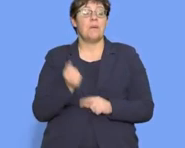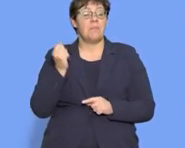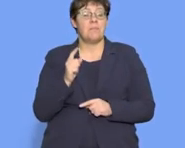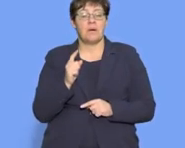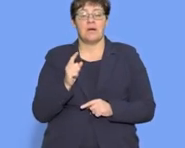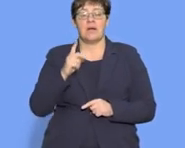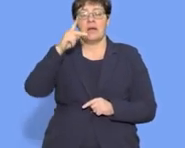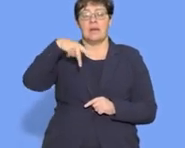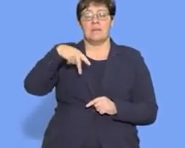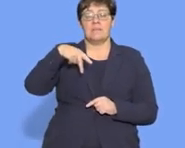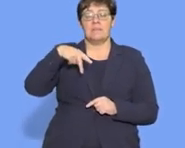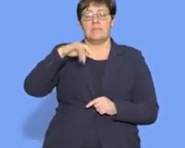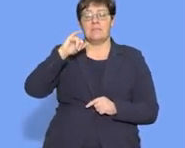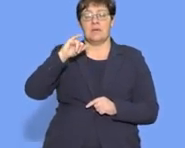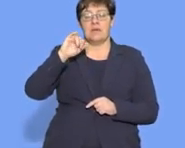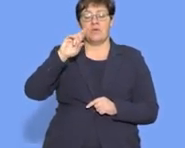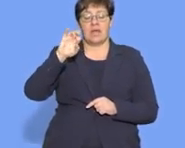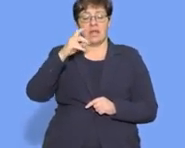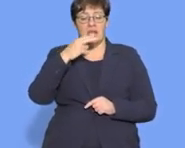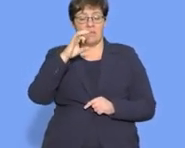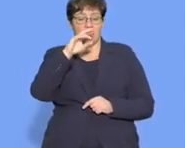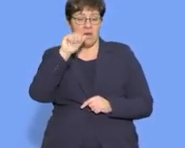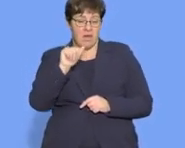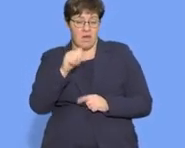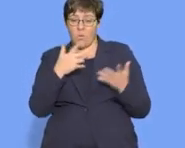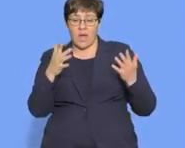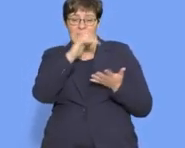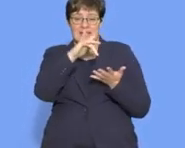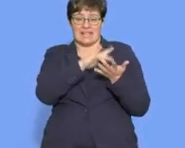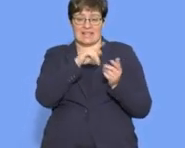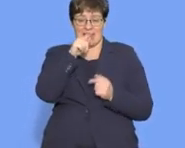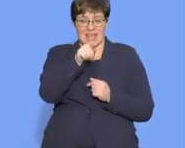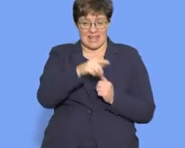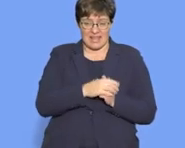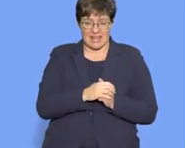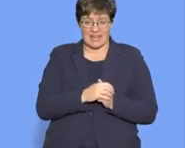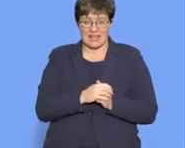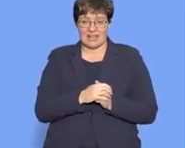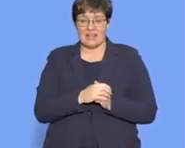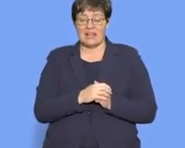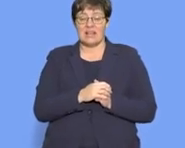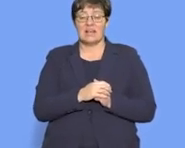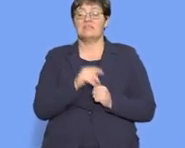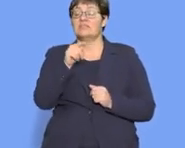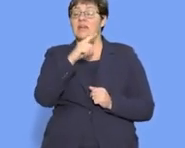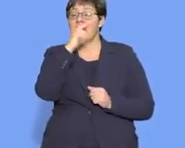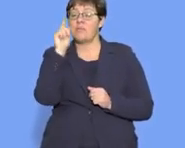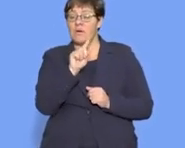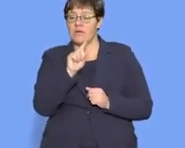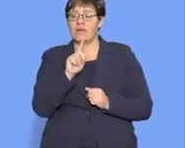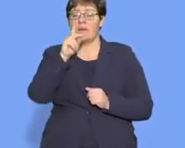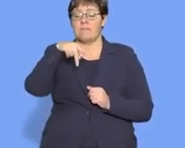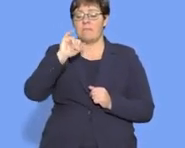the parenchyma cells in the center, and that area of parenchyma cells is called